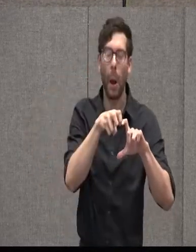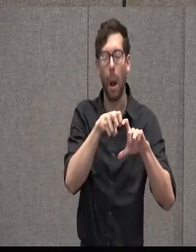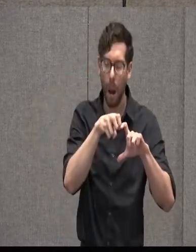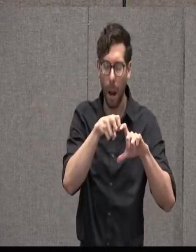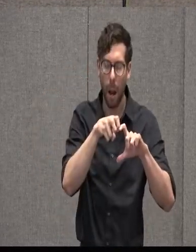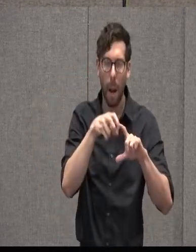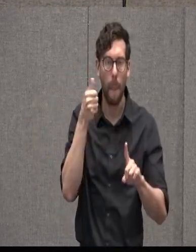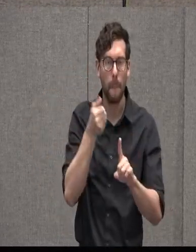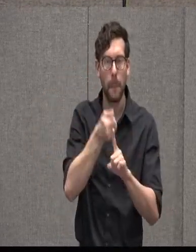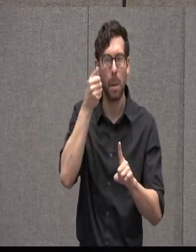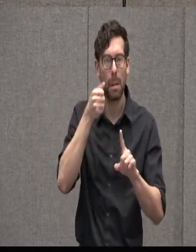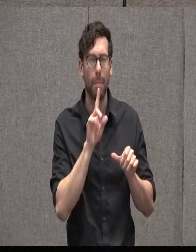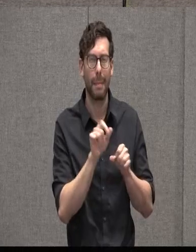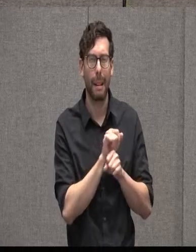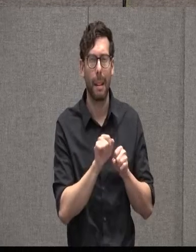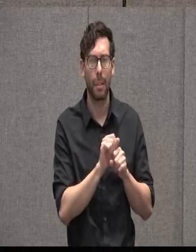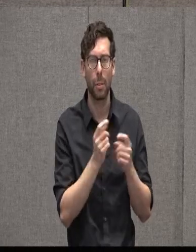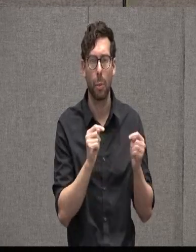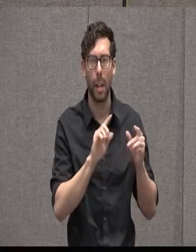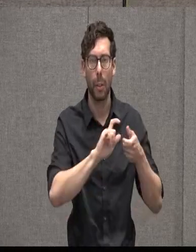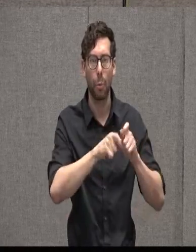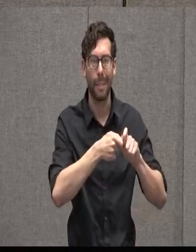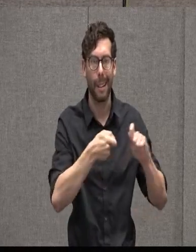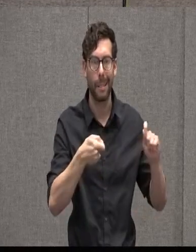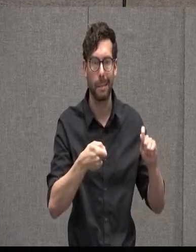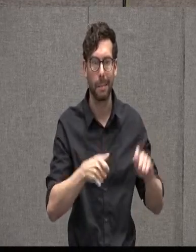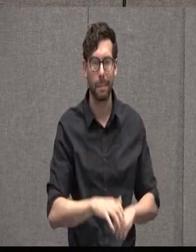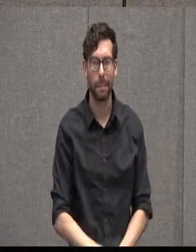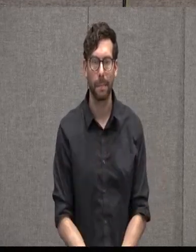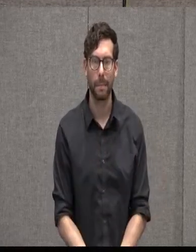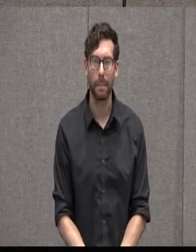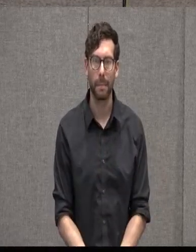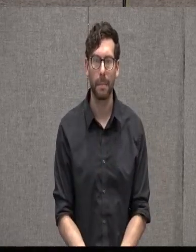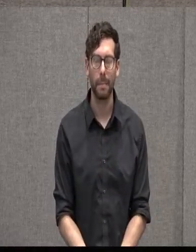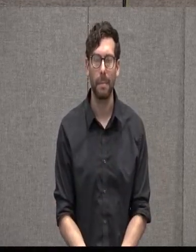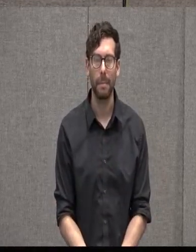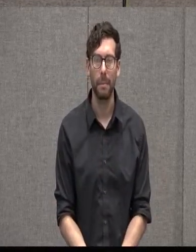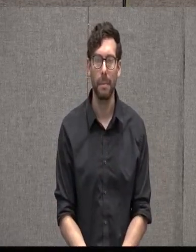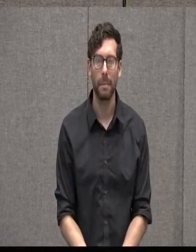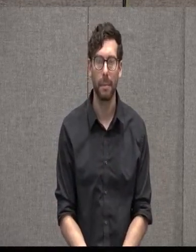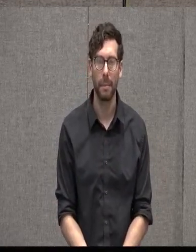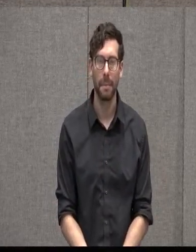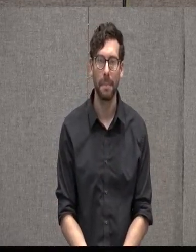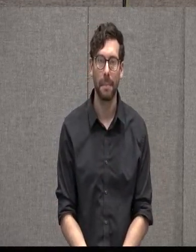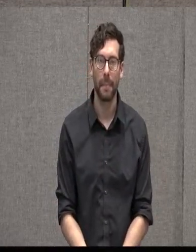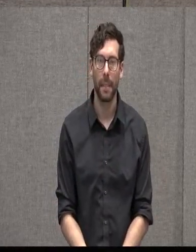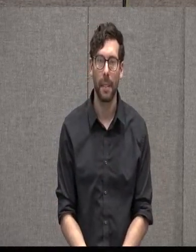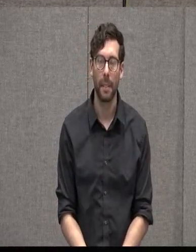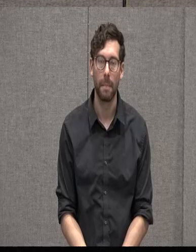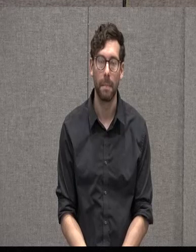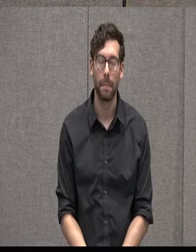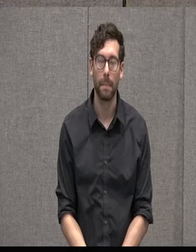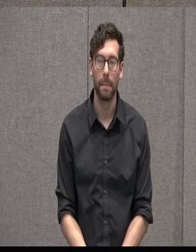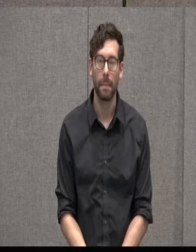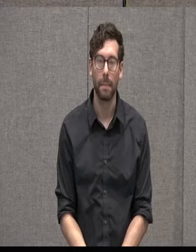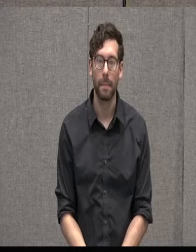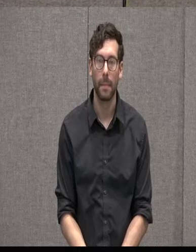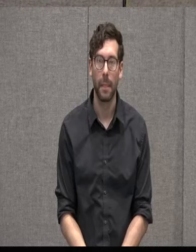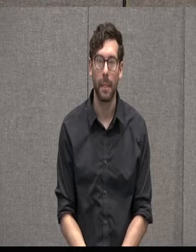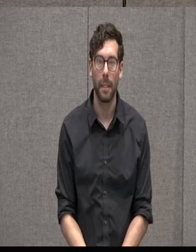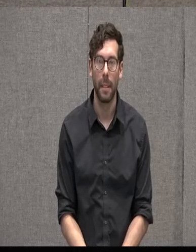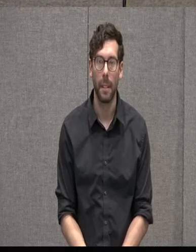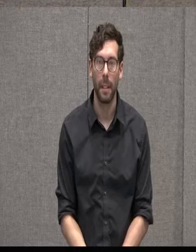See if I could get it to swing and hit at the top. Attach it here. Hope this works. If it doesn't,